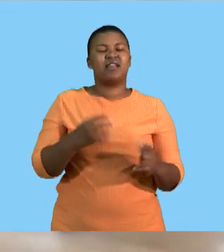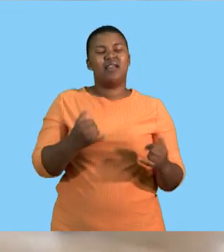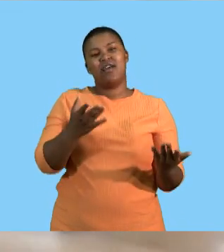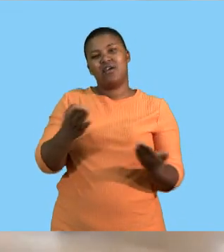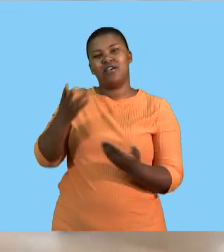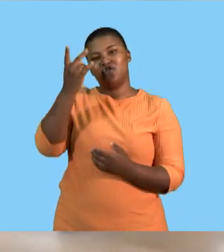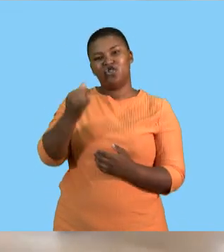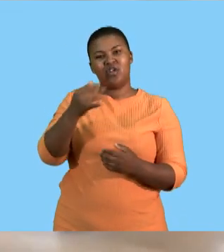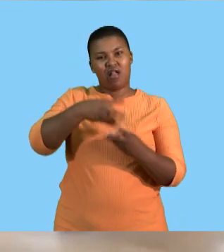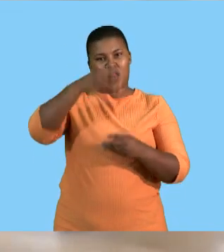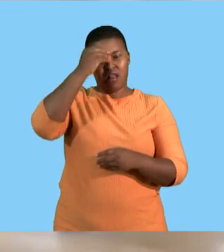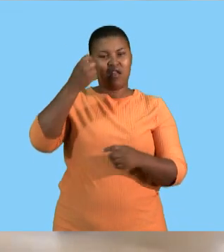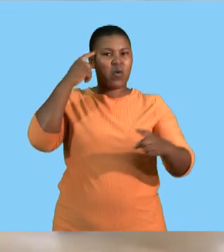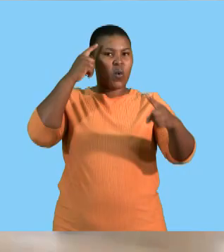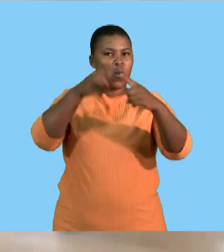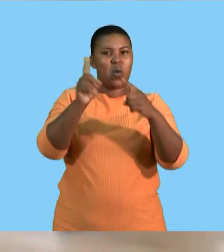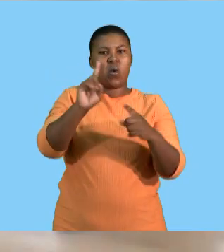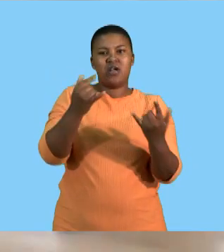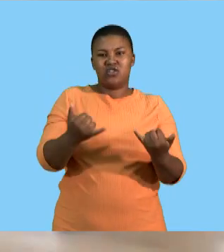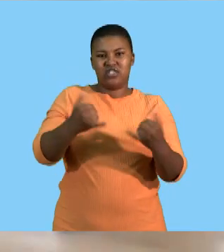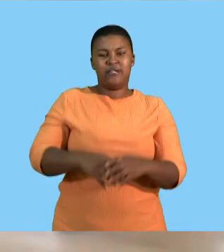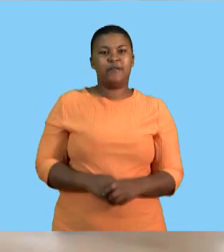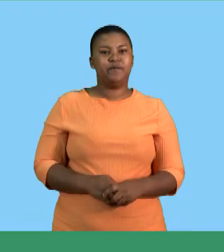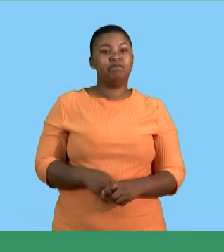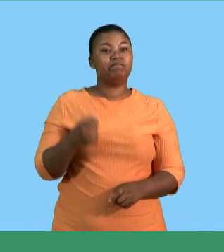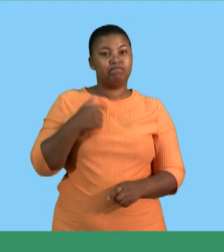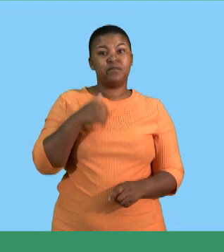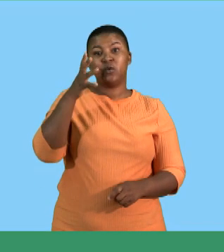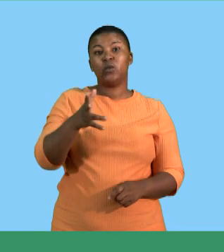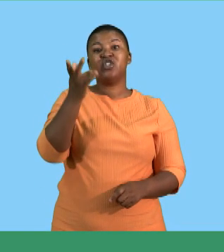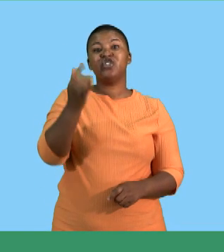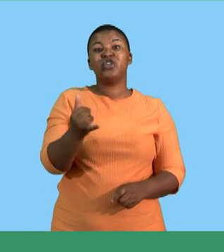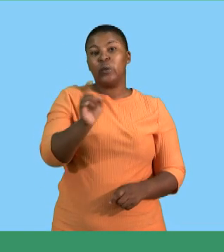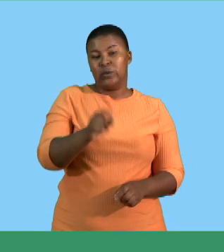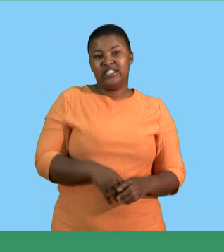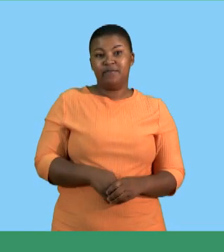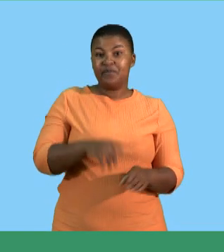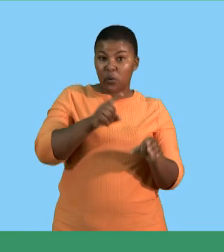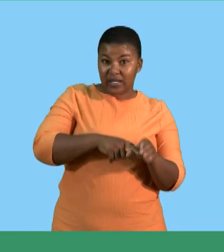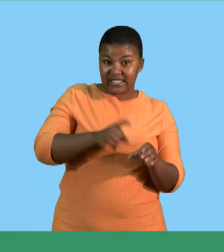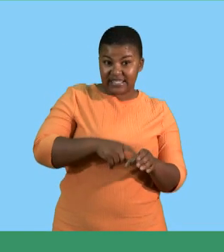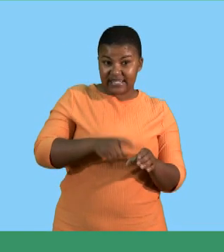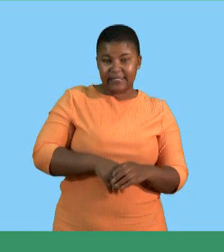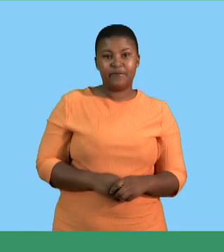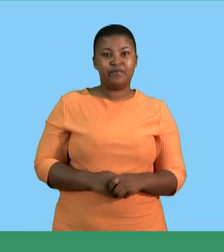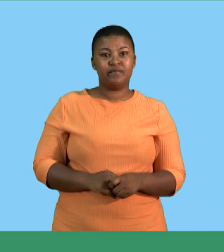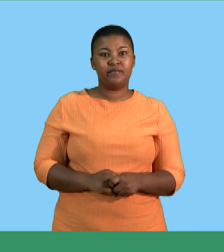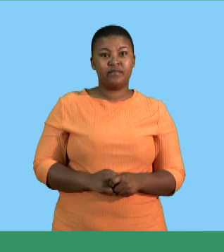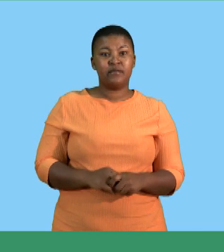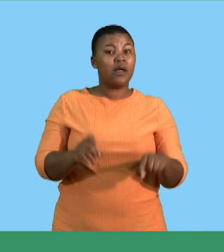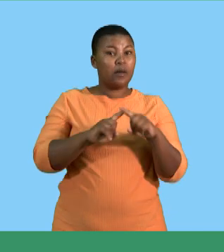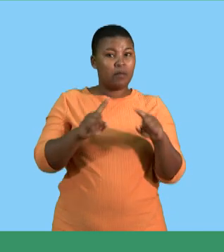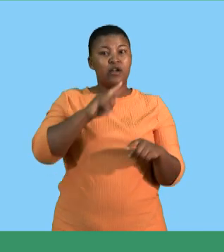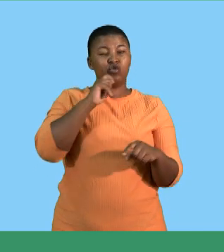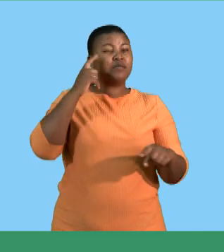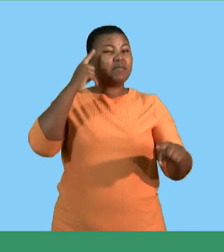let's take a look at our lesson objectives for today. Now we are going to have a look at quality, but